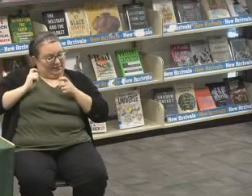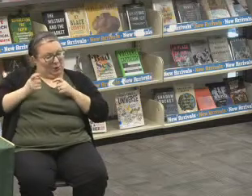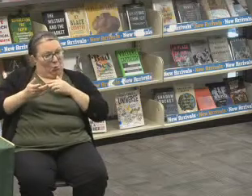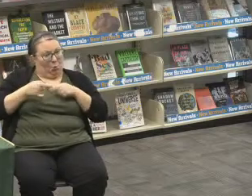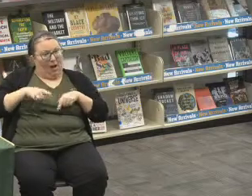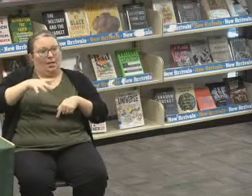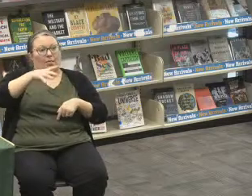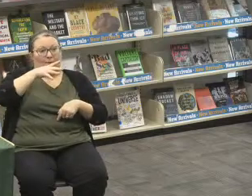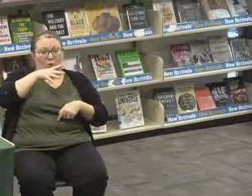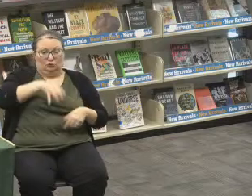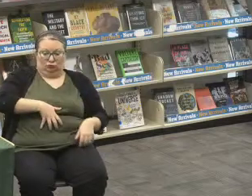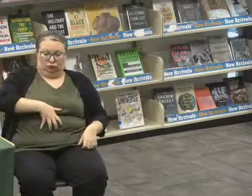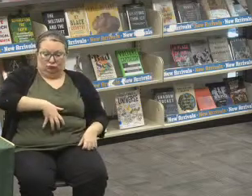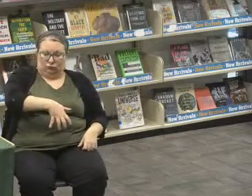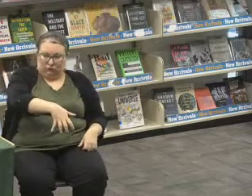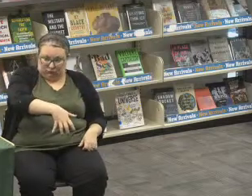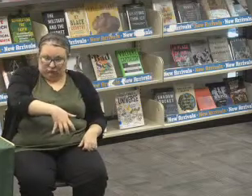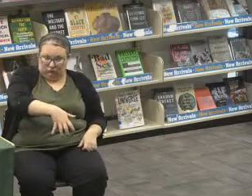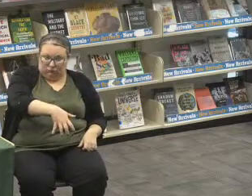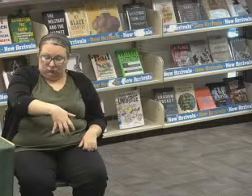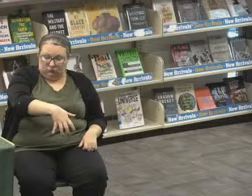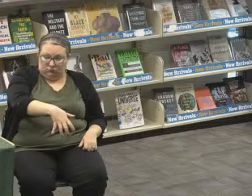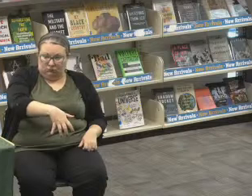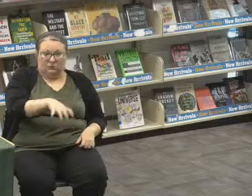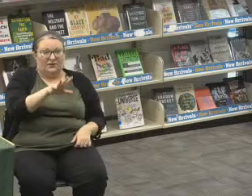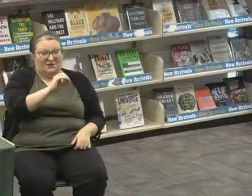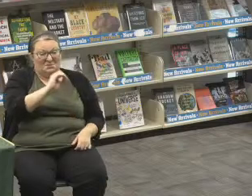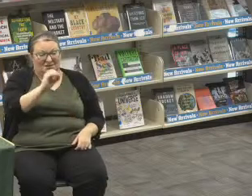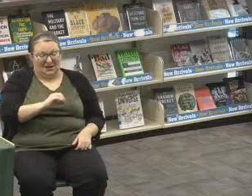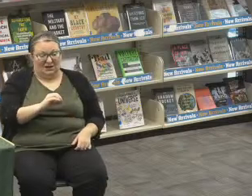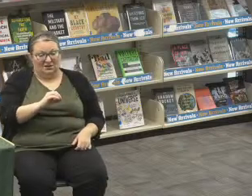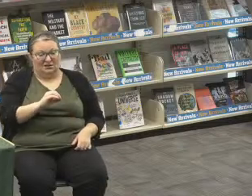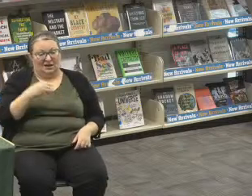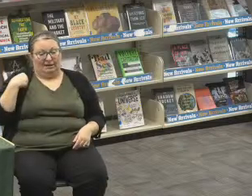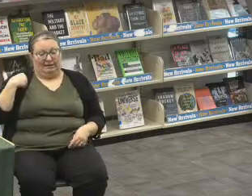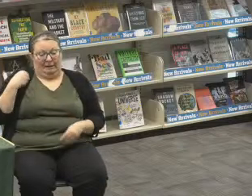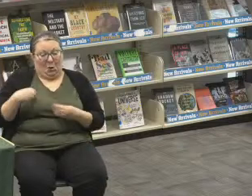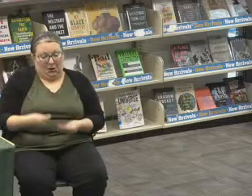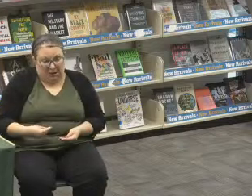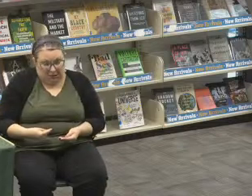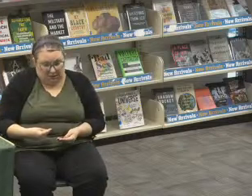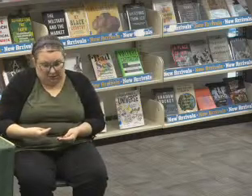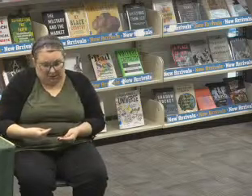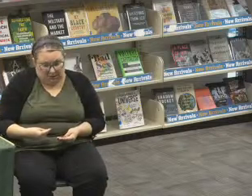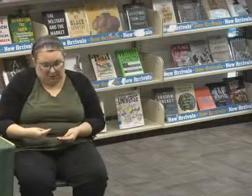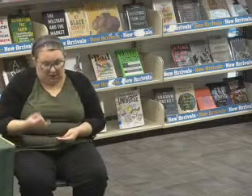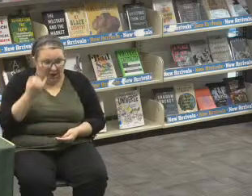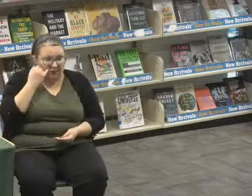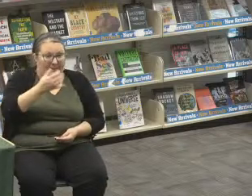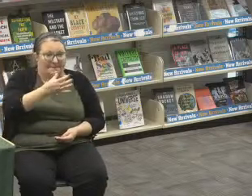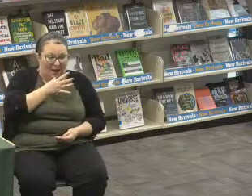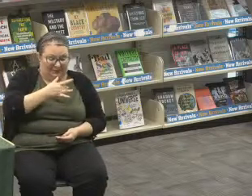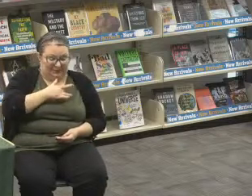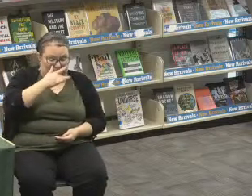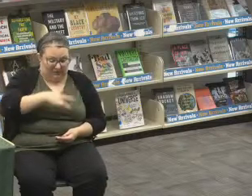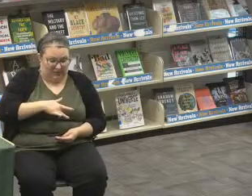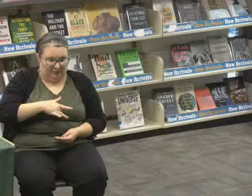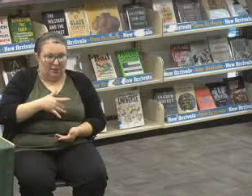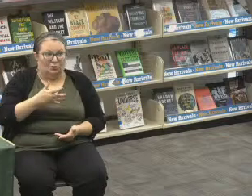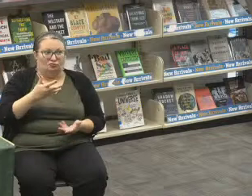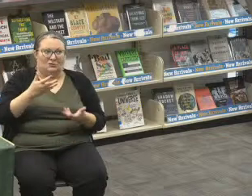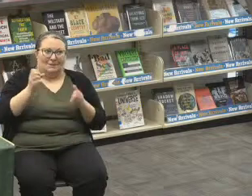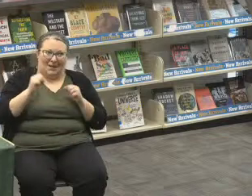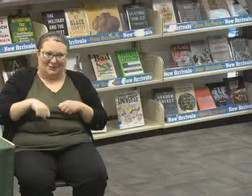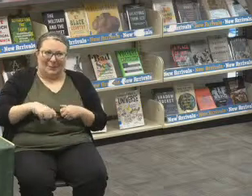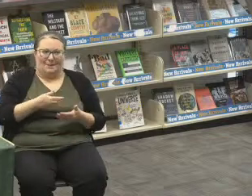is pregnant? Because if it's 50% heritability, and if she's sensitive, there's a good chance you might be sensitive, and